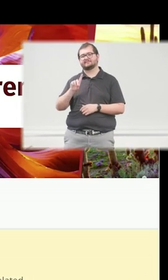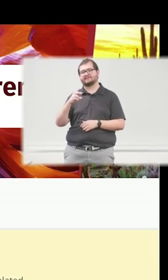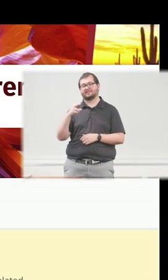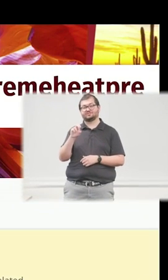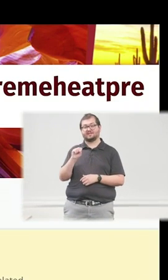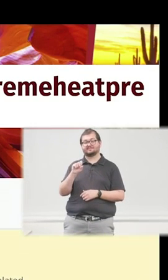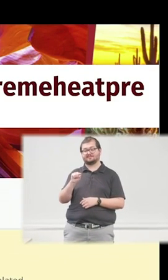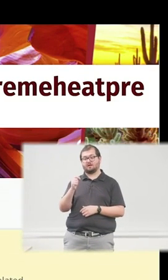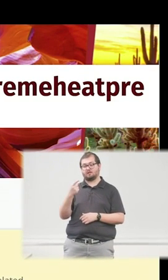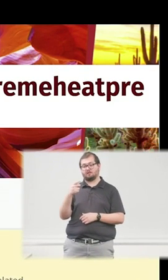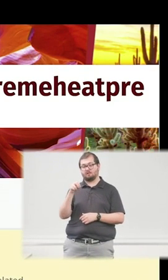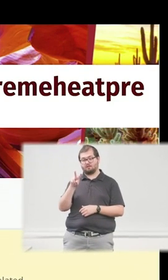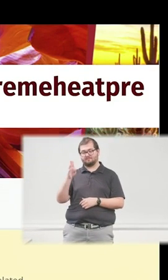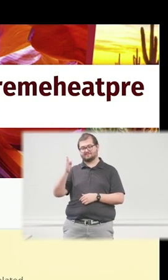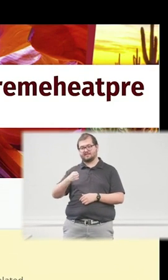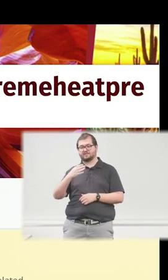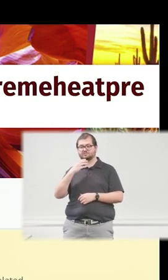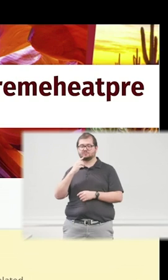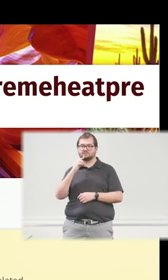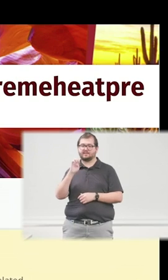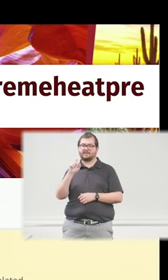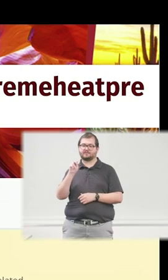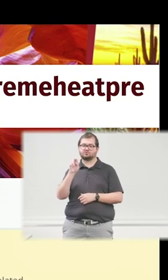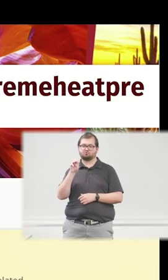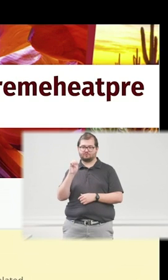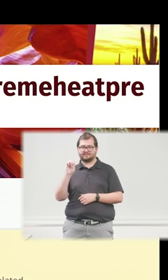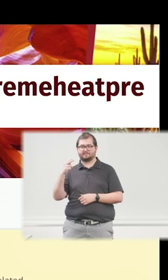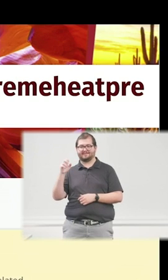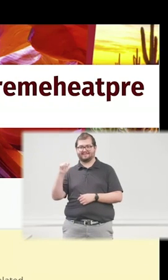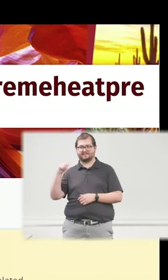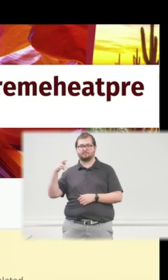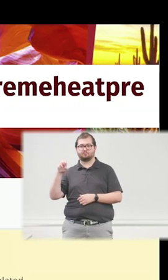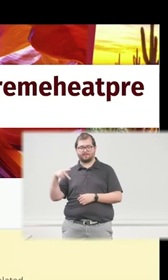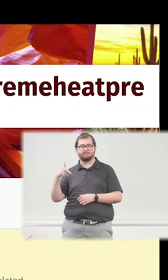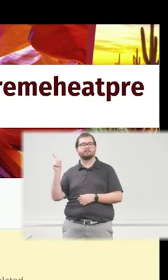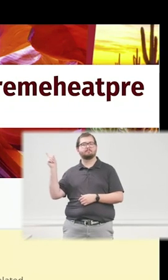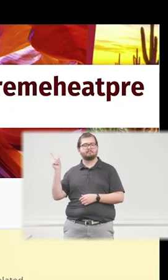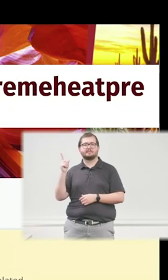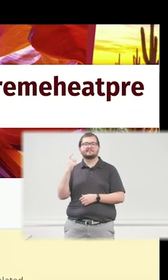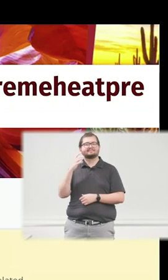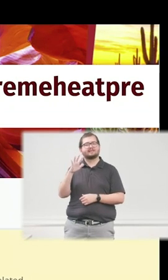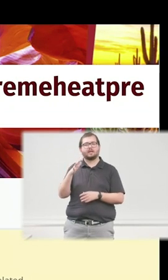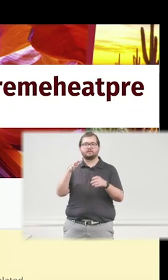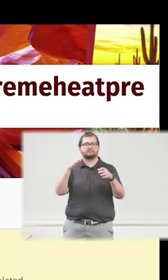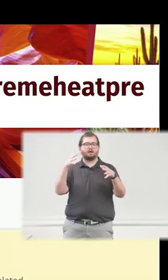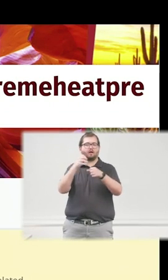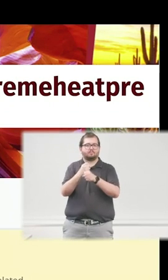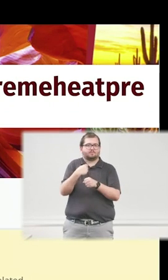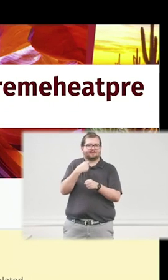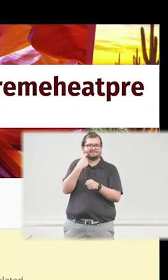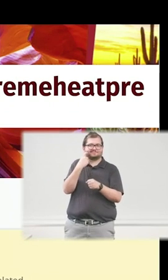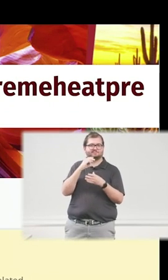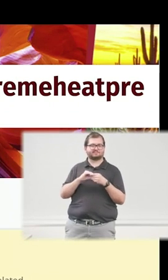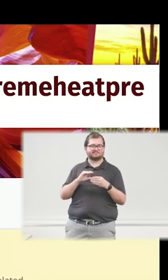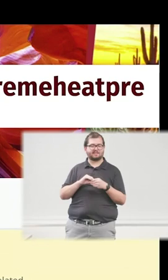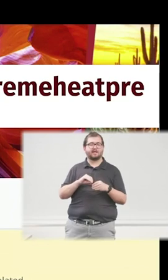azdhs.gov/extreme heat prep, documents kind of what I just went over with what's in the state heat